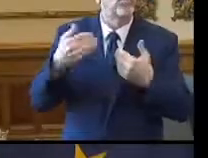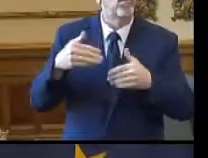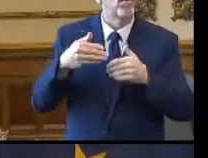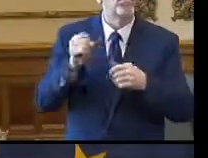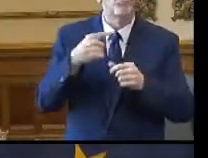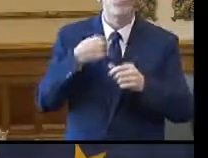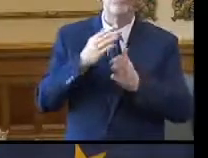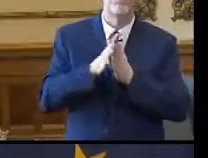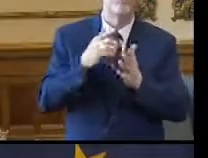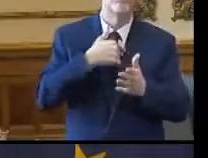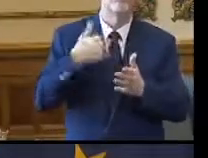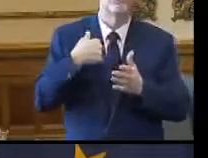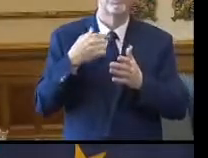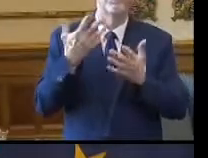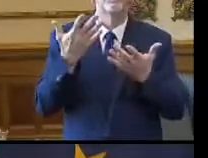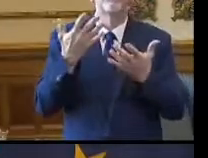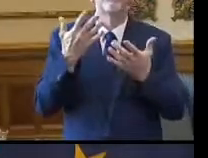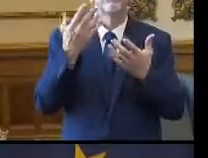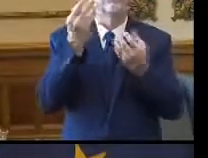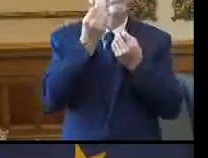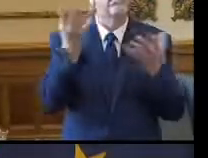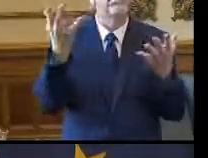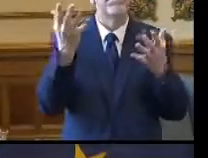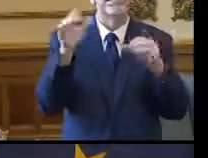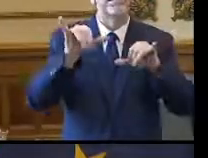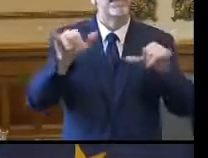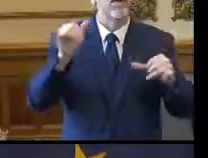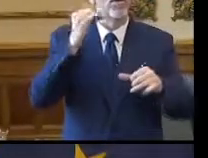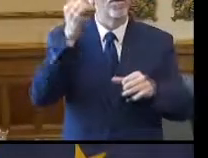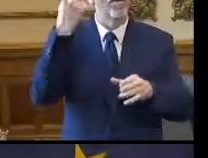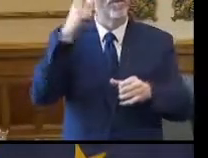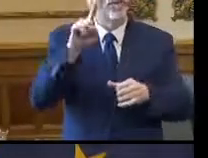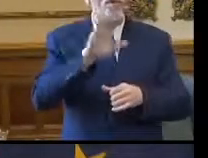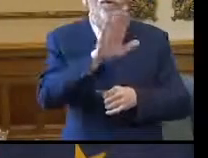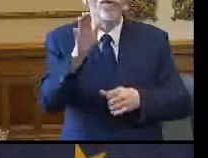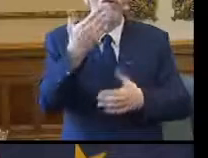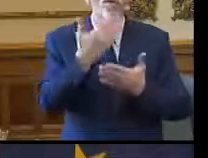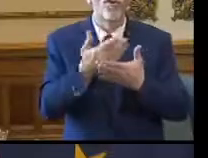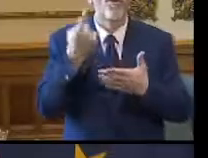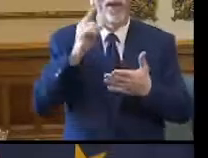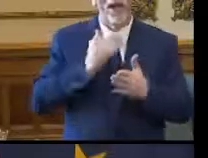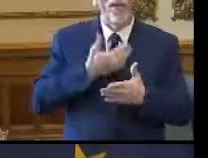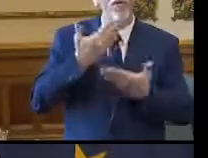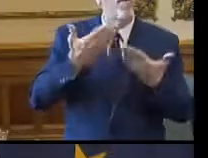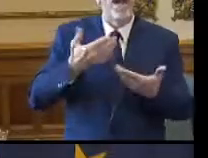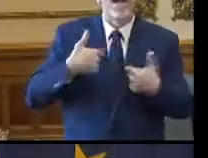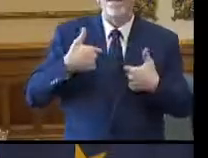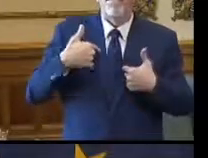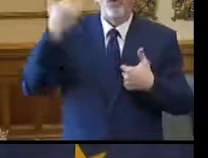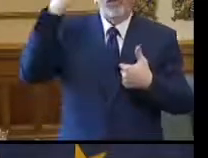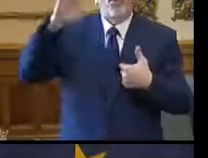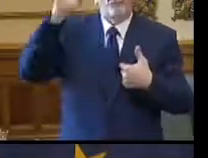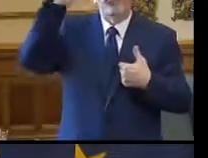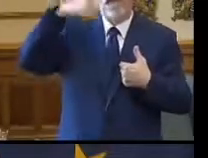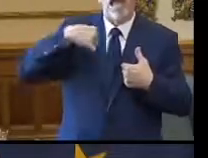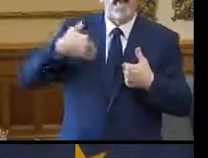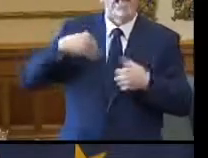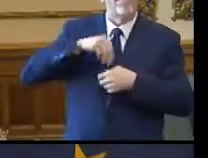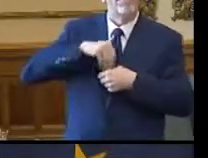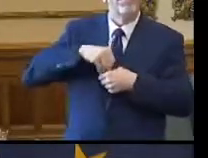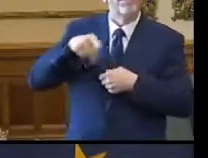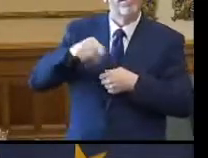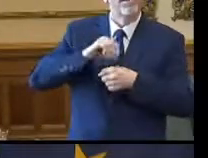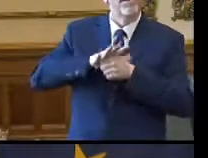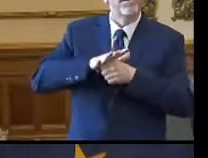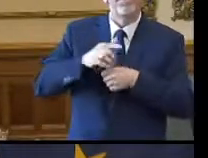we're putting out this guidance for all of our goods. And you may unknowingly transmit this to someone that